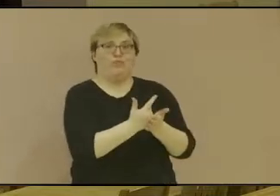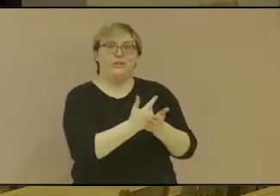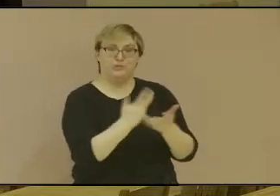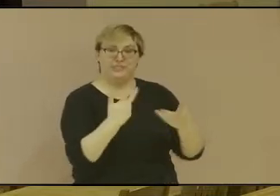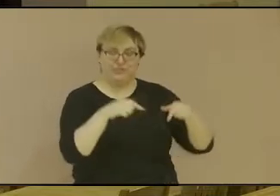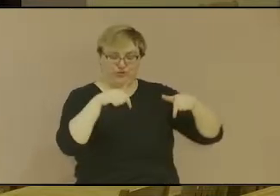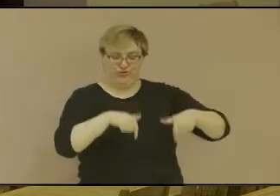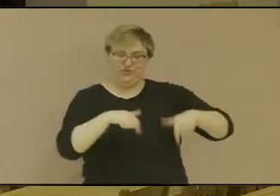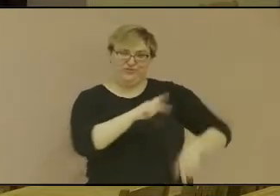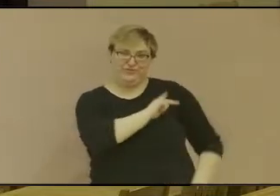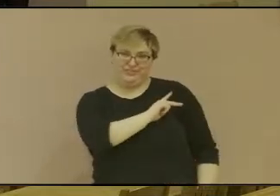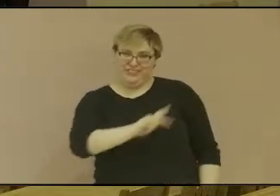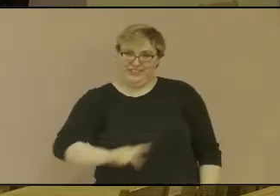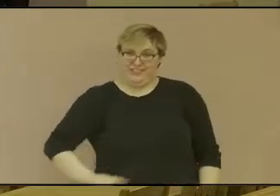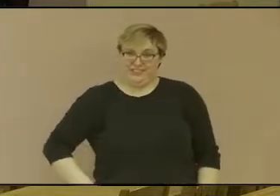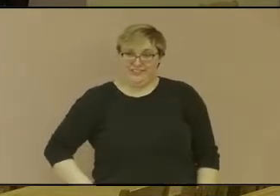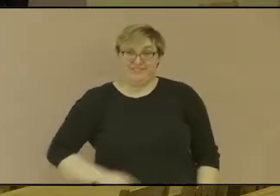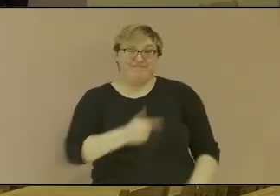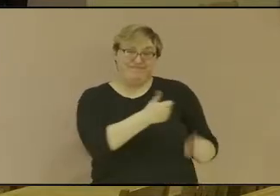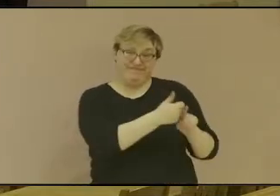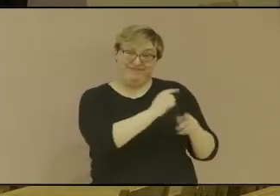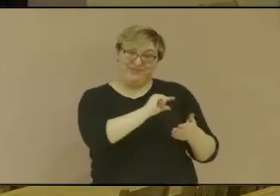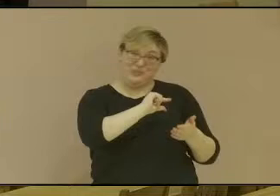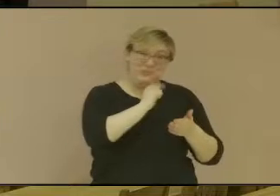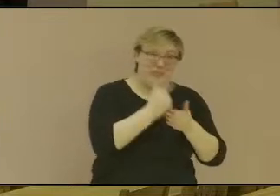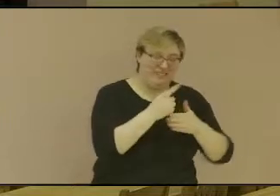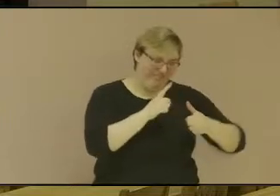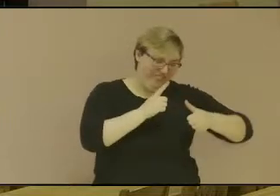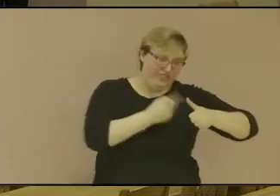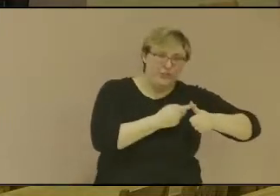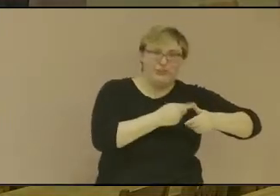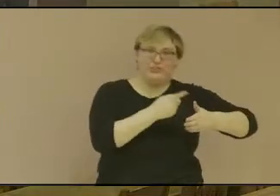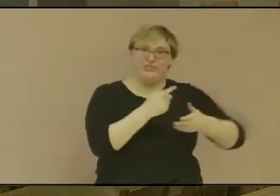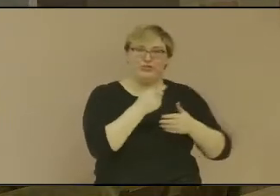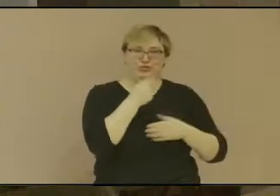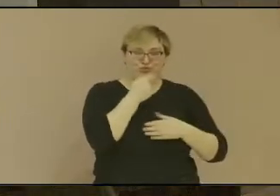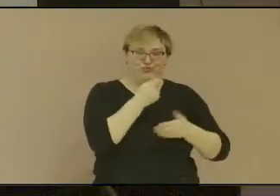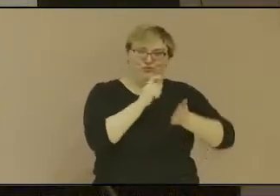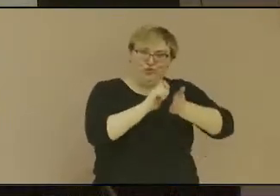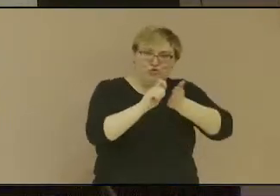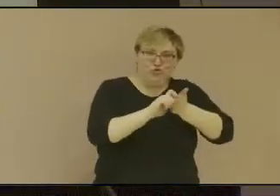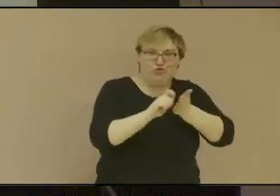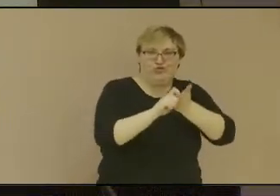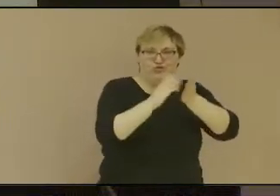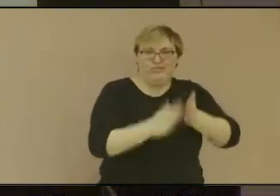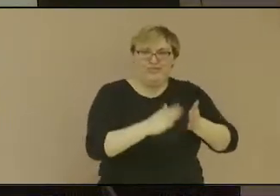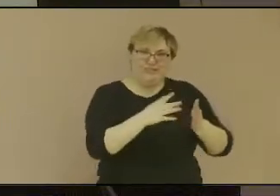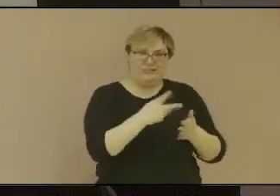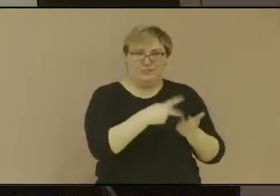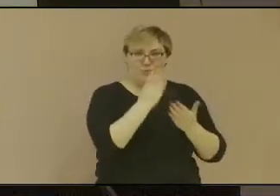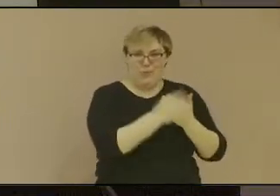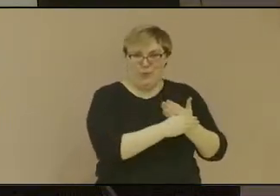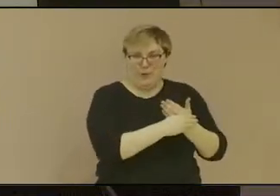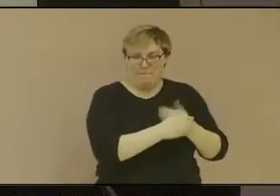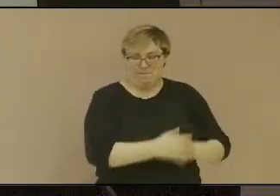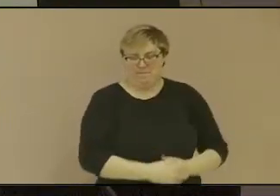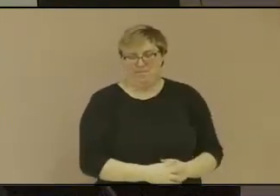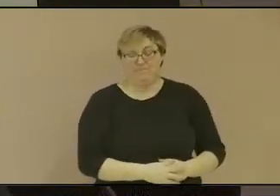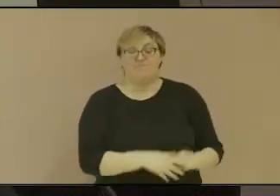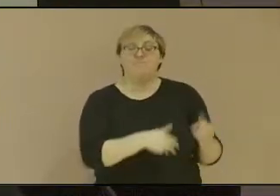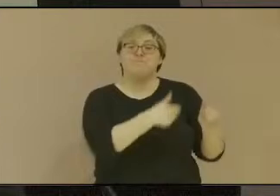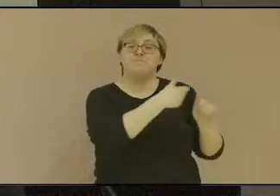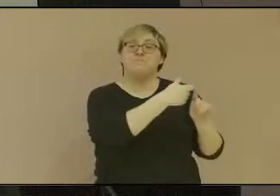the earliest journalism program that the King's offered. Dr. Roselle Green was the